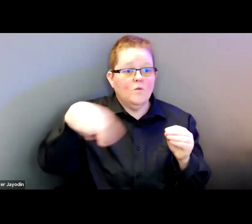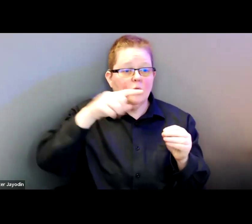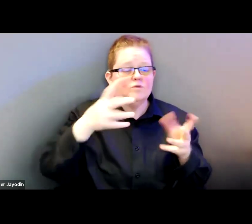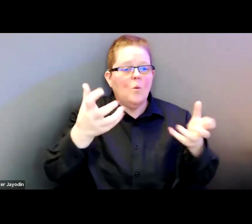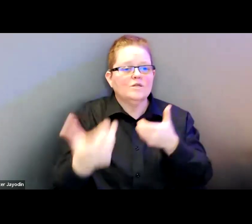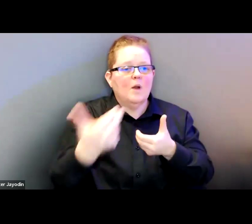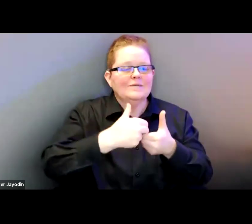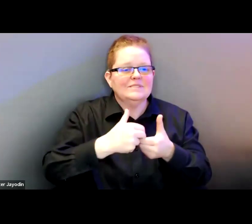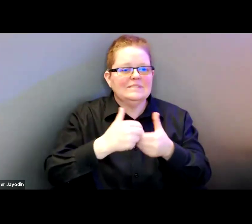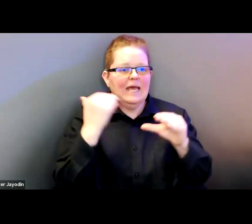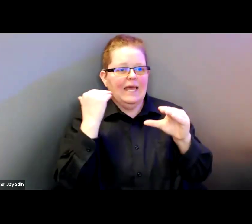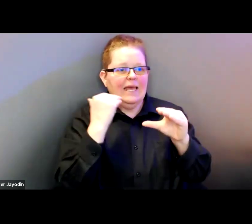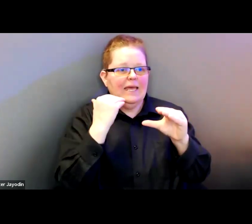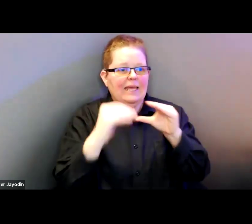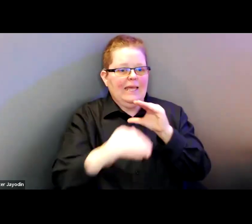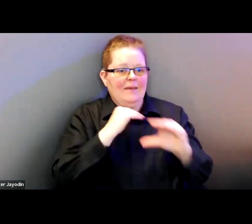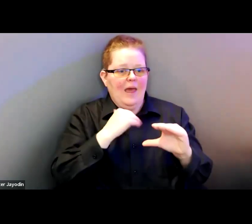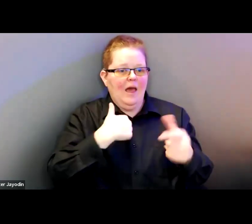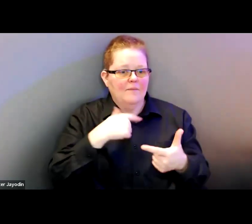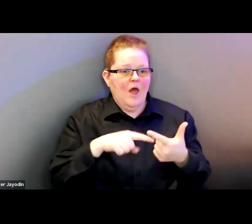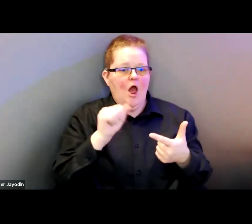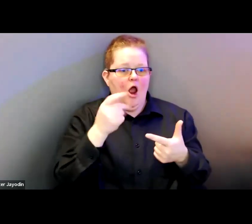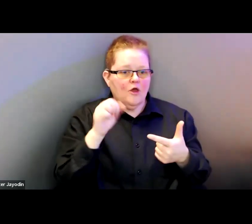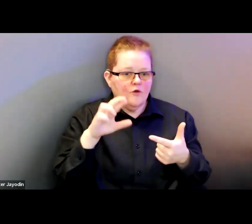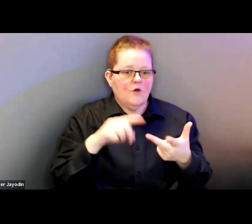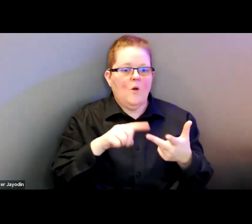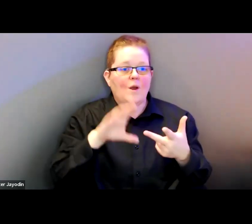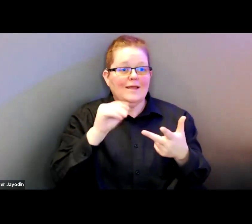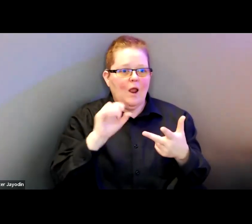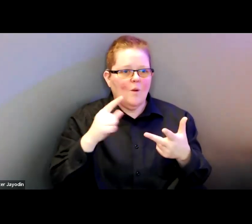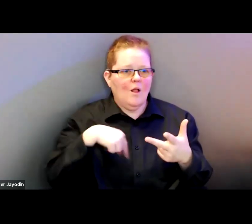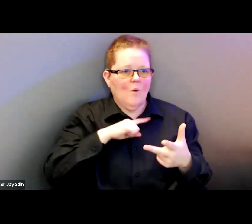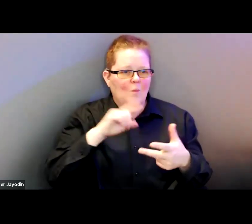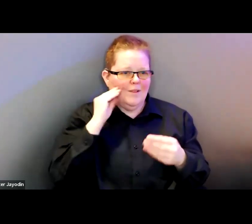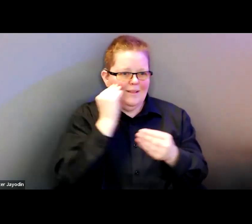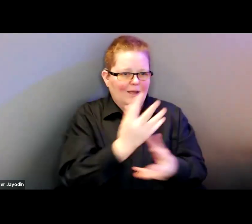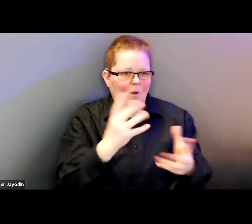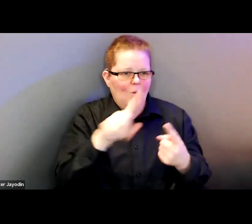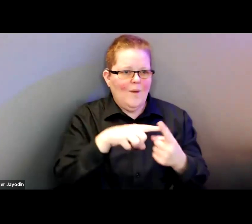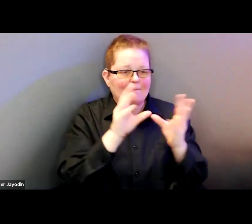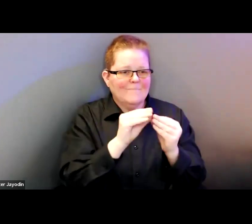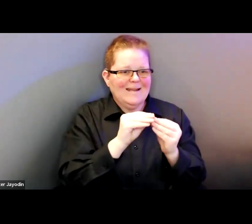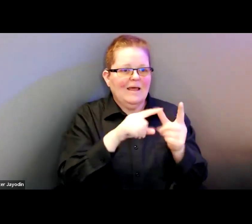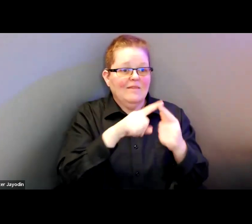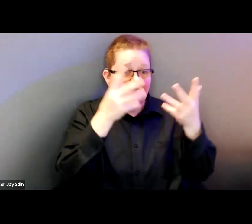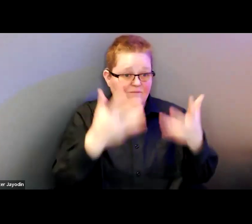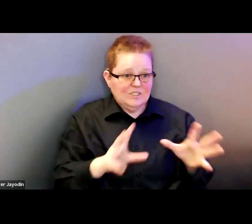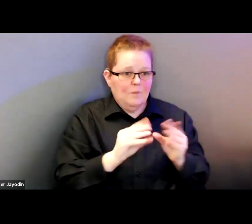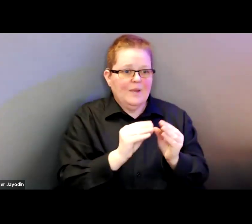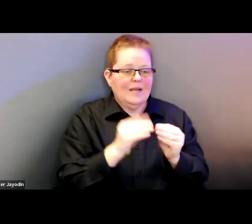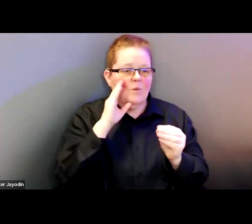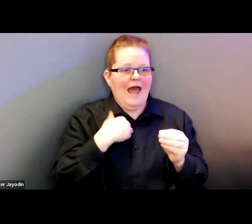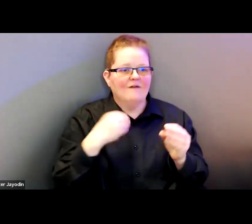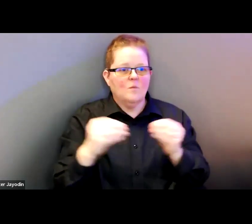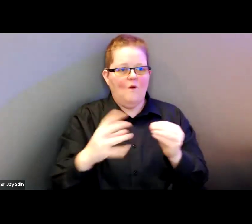email me and Arthur and Carol, and we'll get you connected, and we'll have a meeting, and that will come back with something more formally to be reported